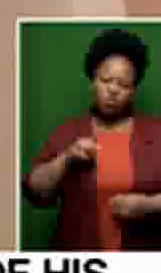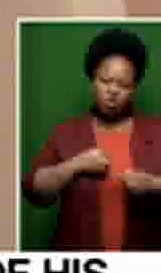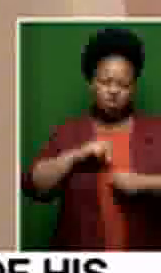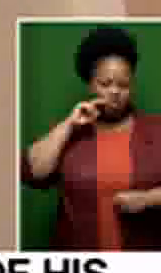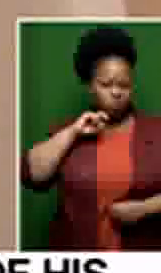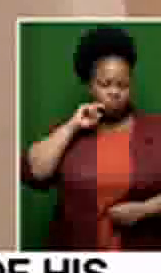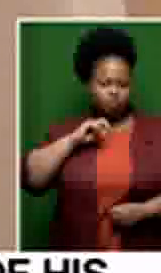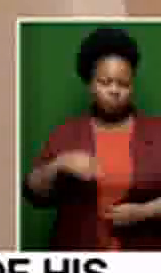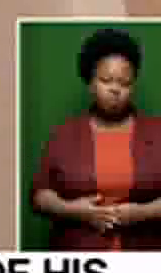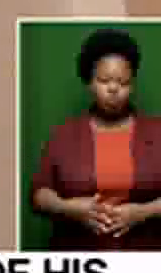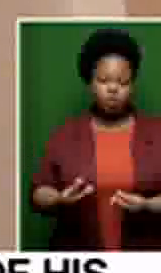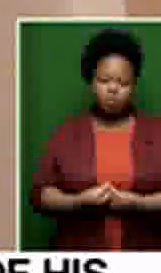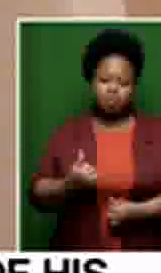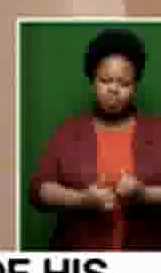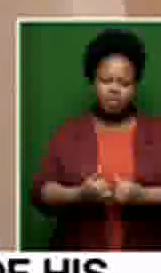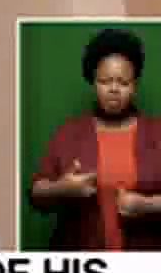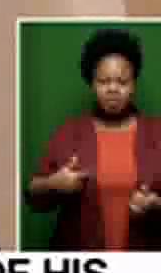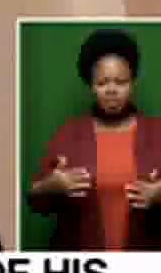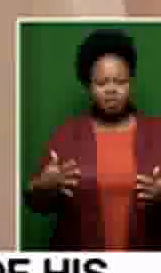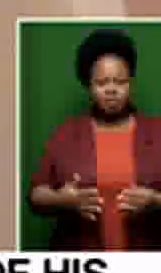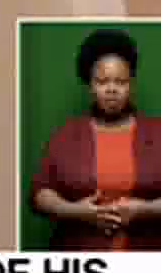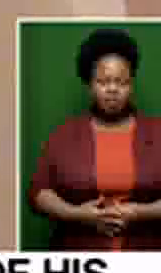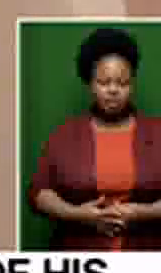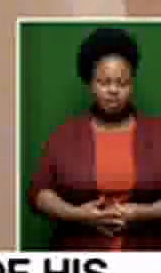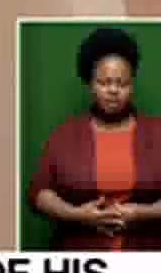old or something with my brothers, and we wanted to start a boy band.